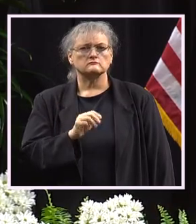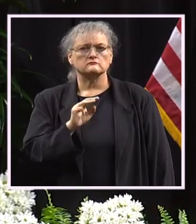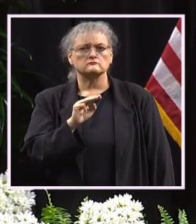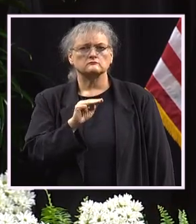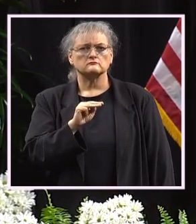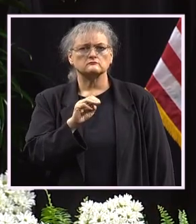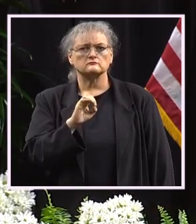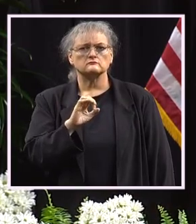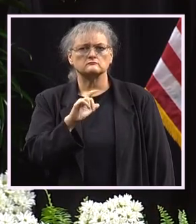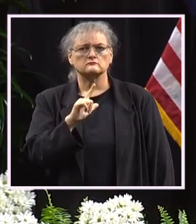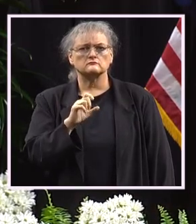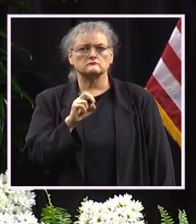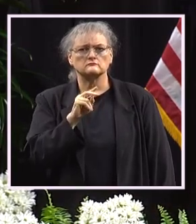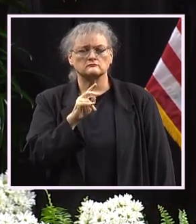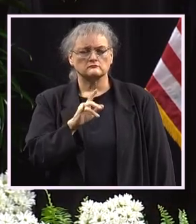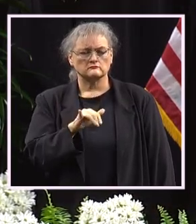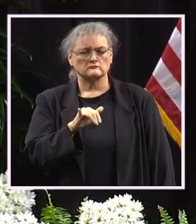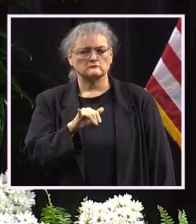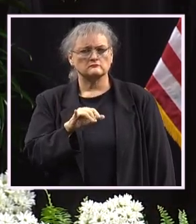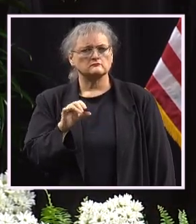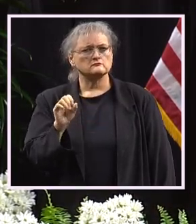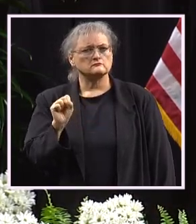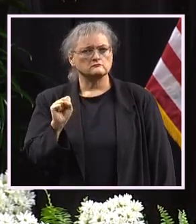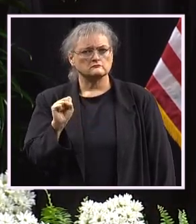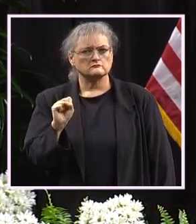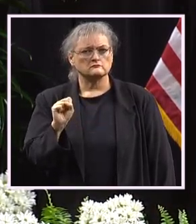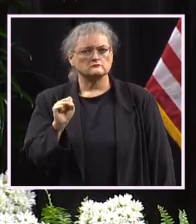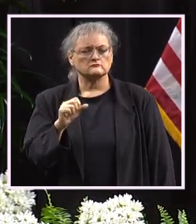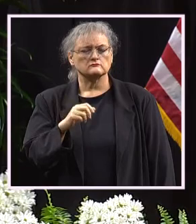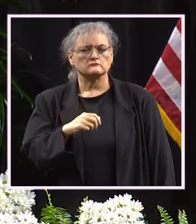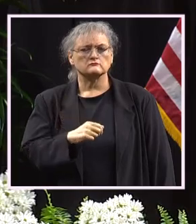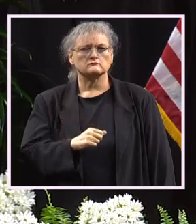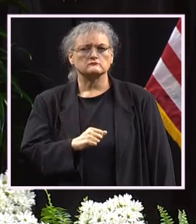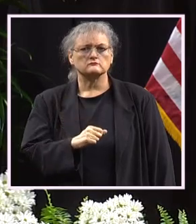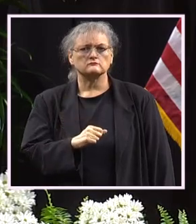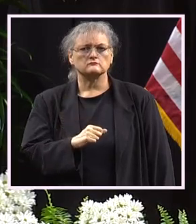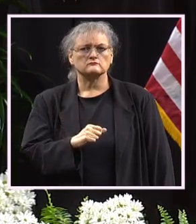Melanie C. Solis, magna cum laude.